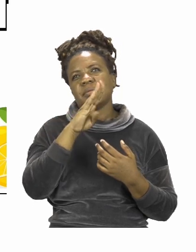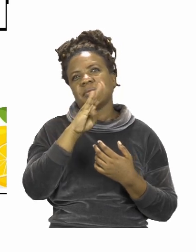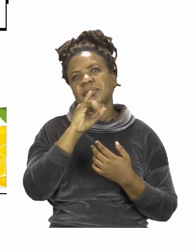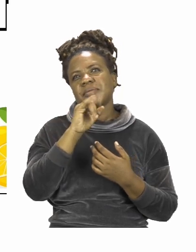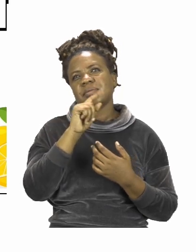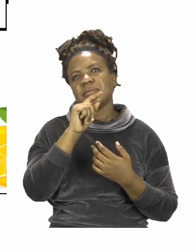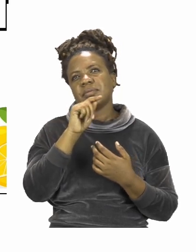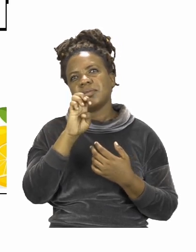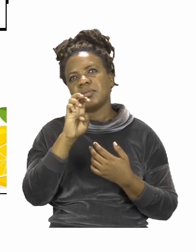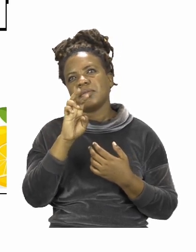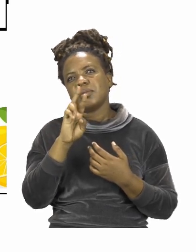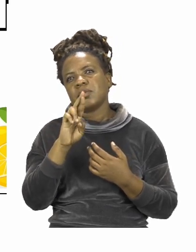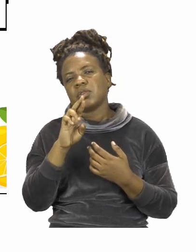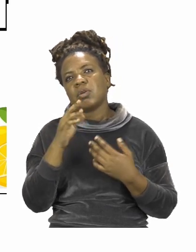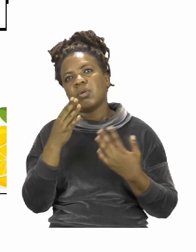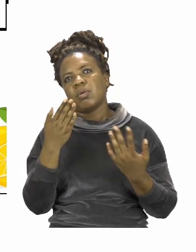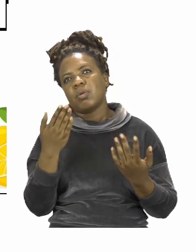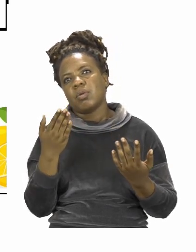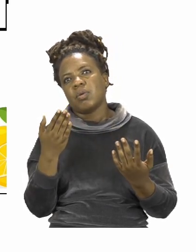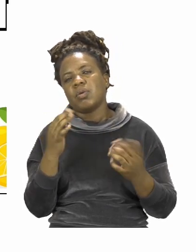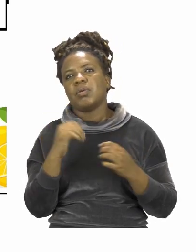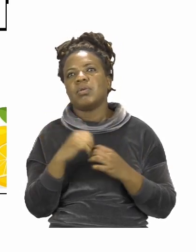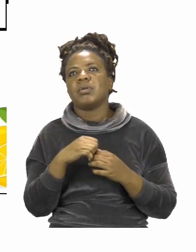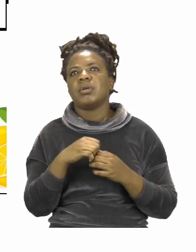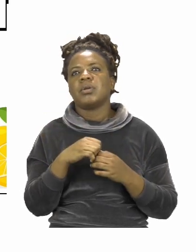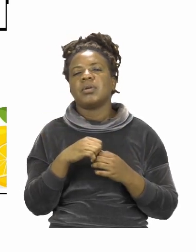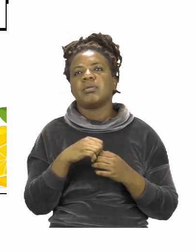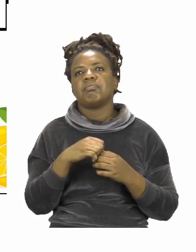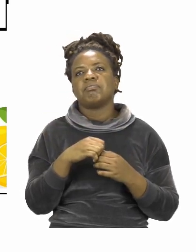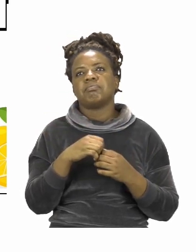sour? So you're going to circle one of the two.